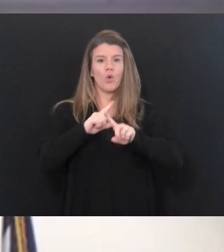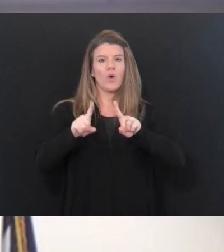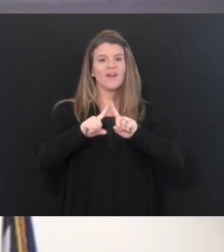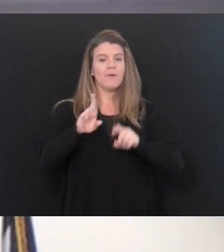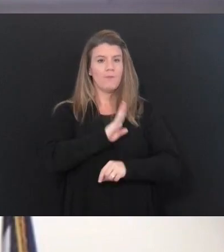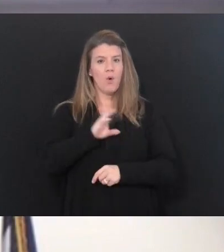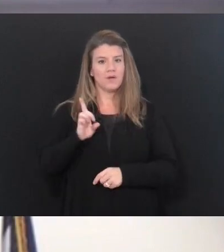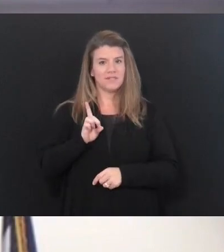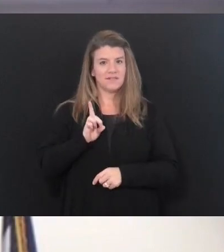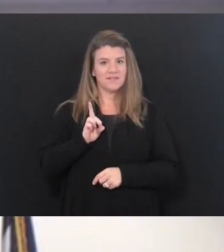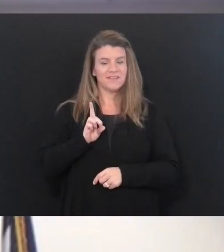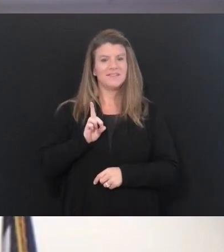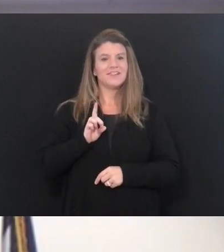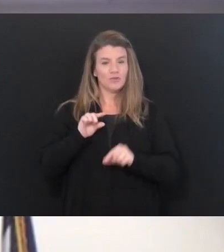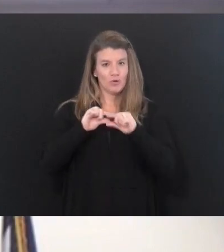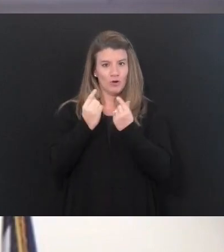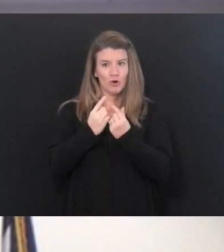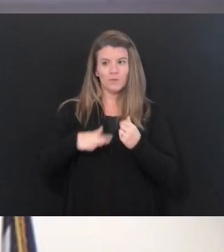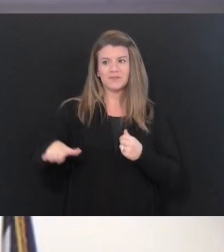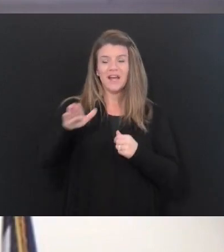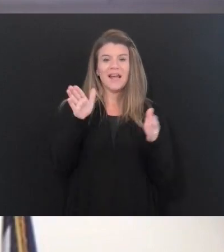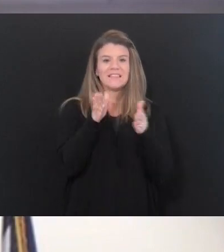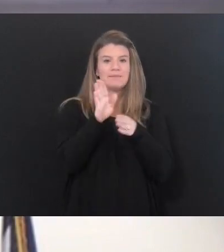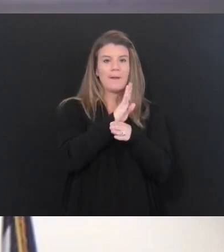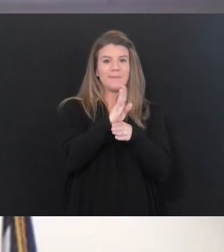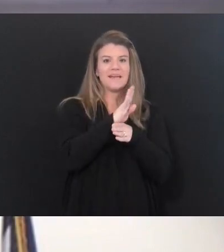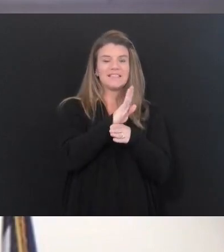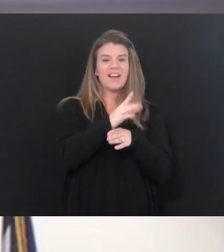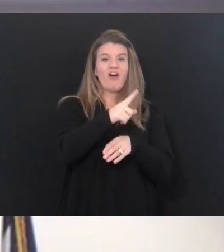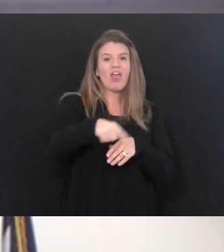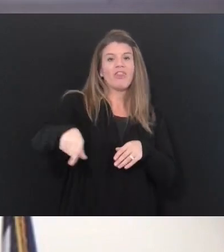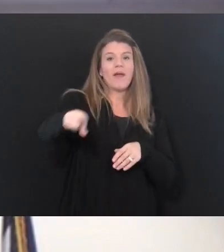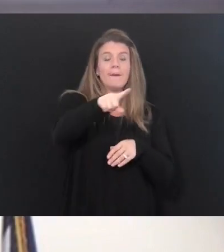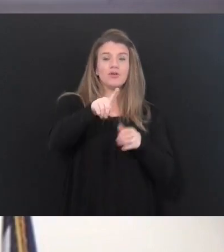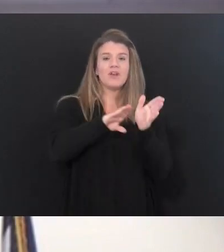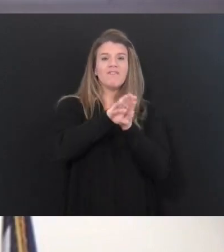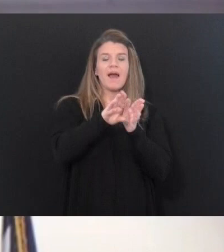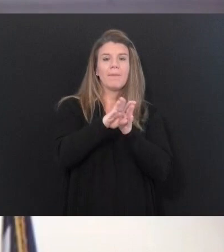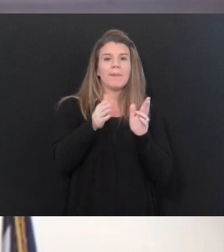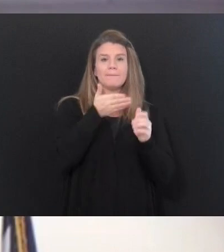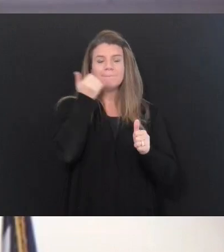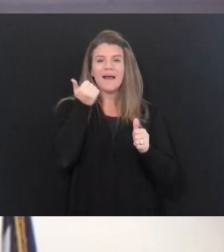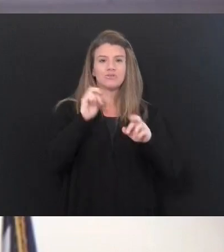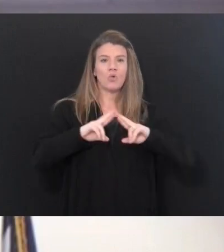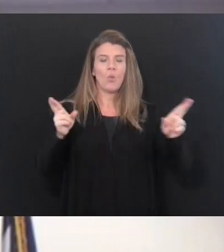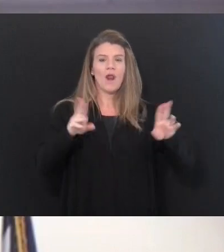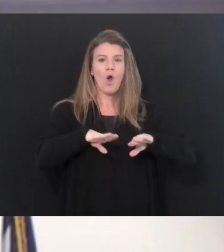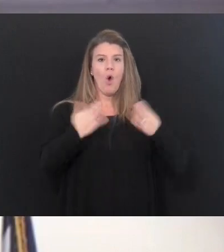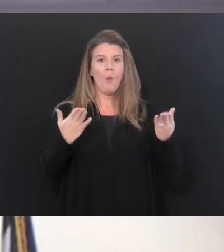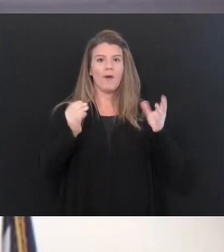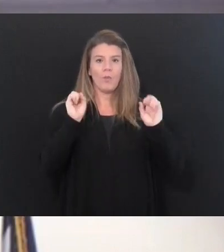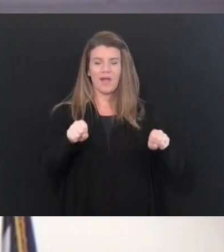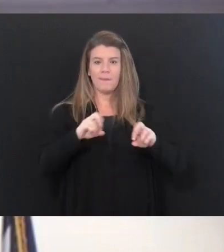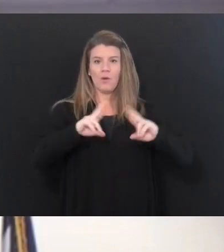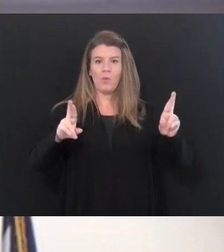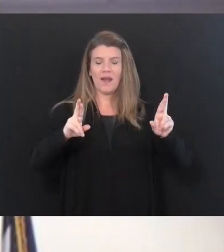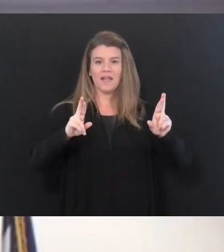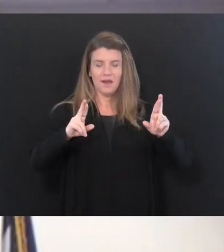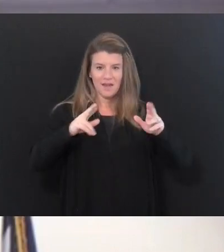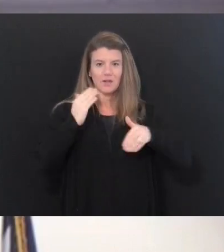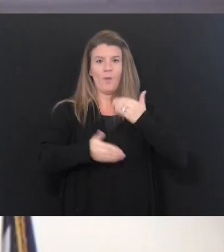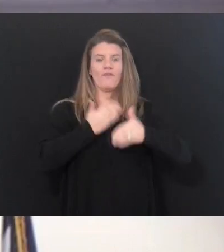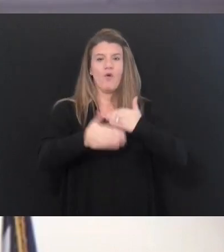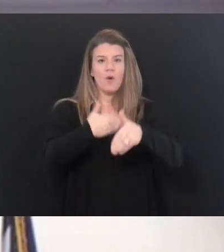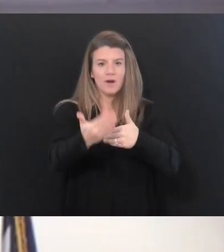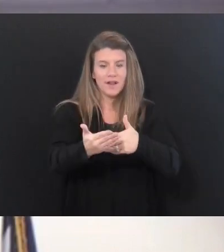boards as well as small businesses to develop best practices for the things that we need going forward to help implement